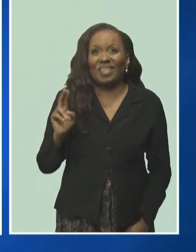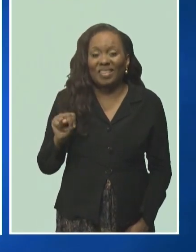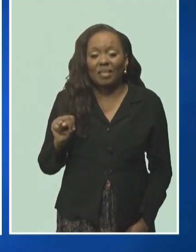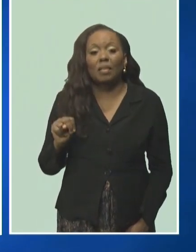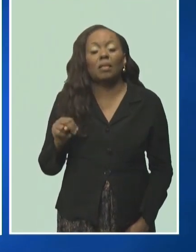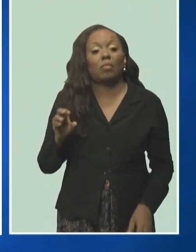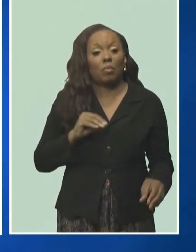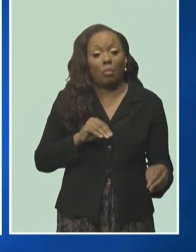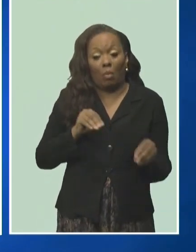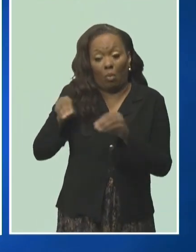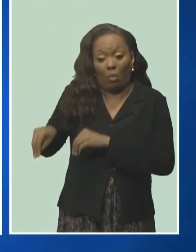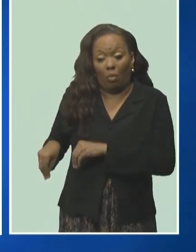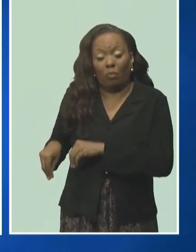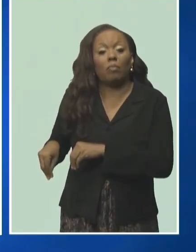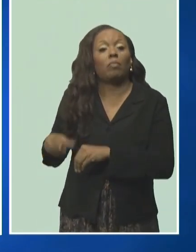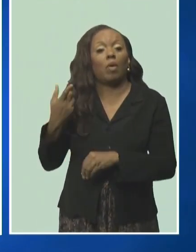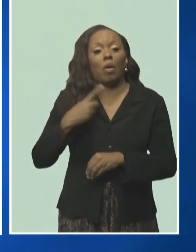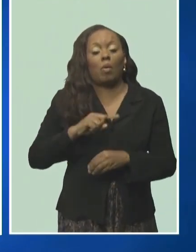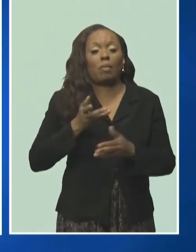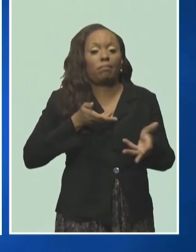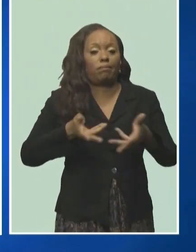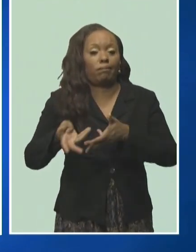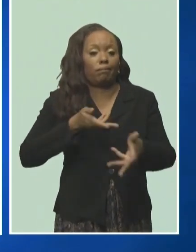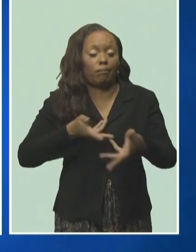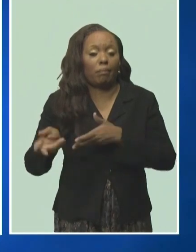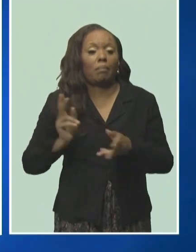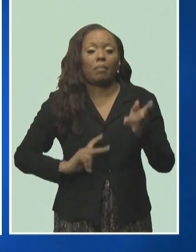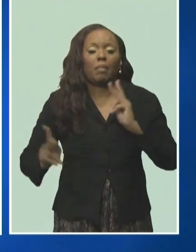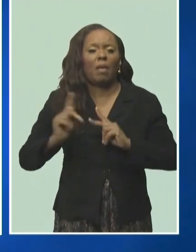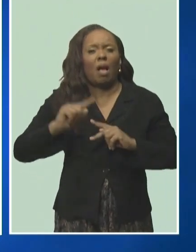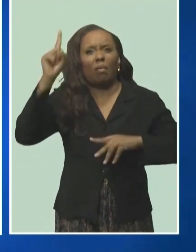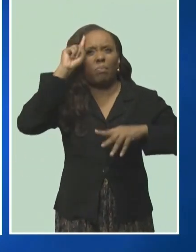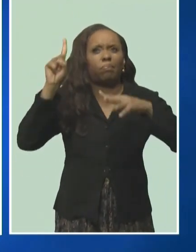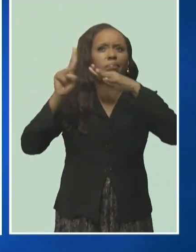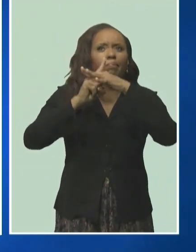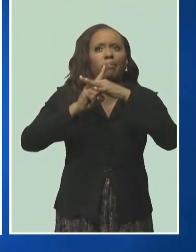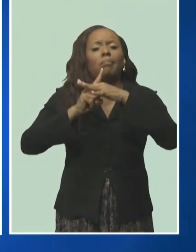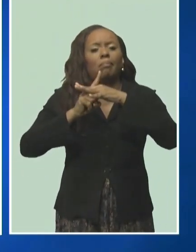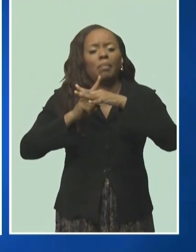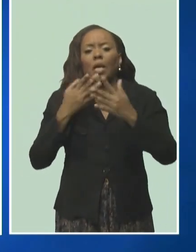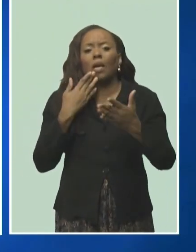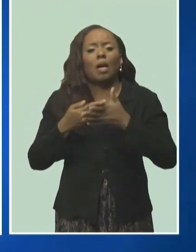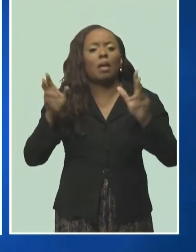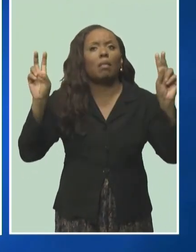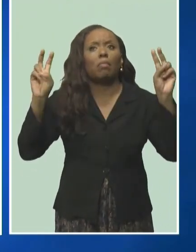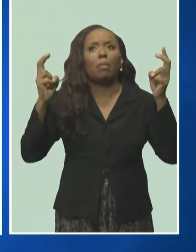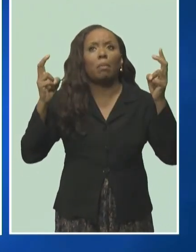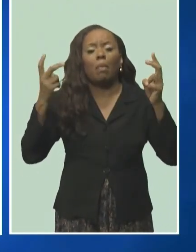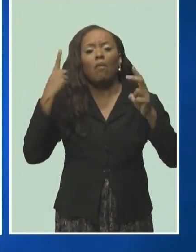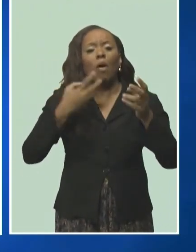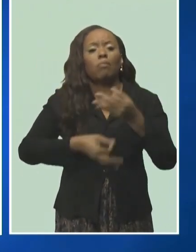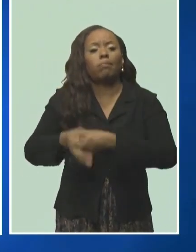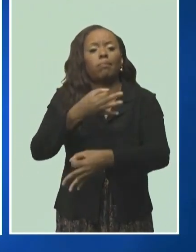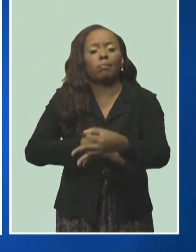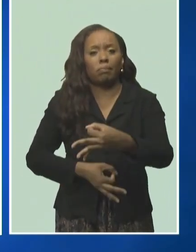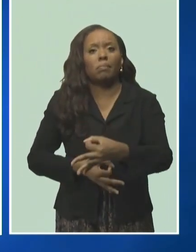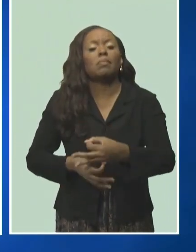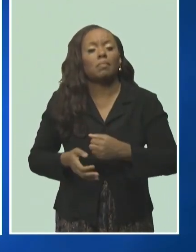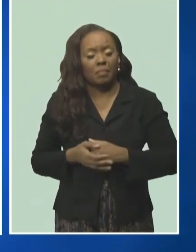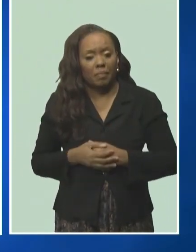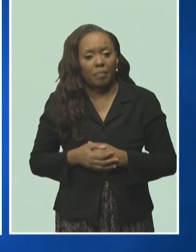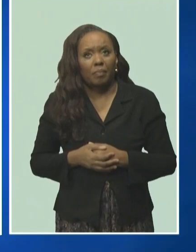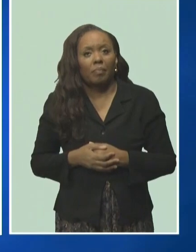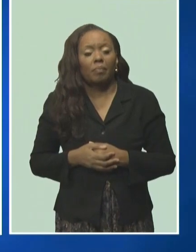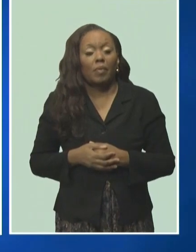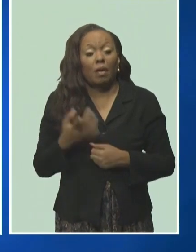plan to both engage the public and also to come up with a fitting theme and installation in